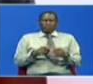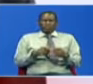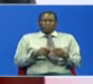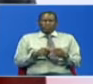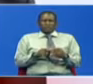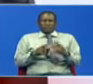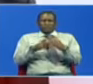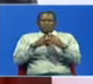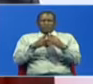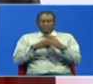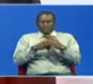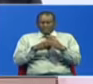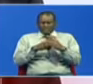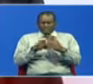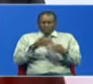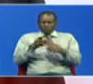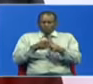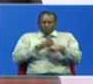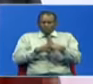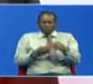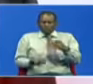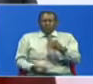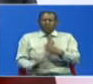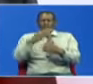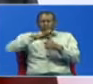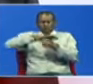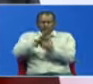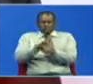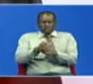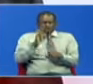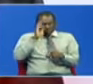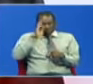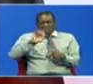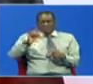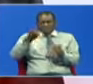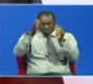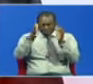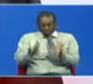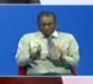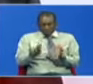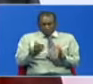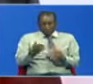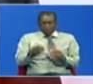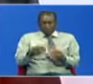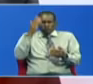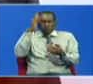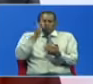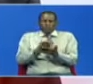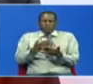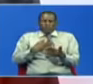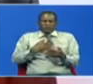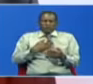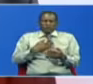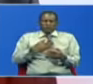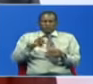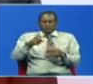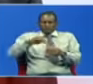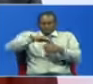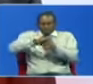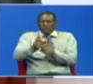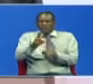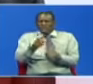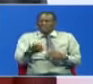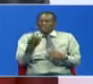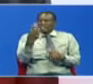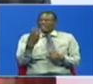onset of this pandemic. Remember, we had our first case in March. On the 13th of March is when